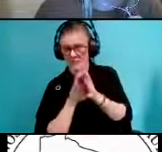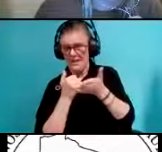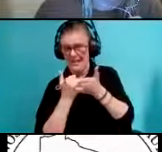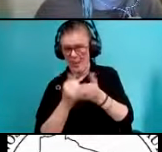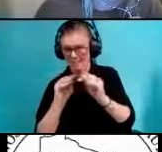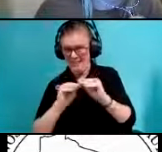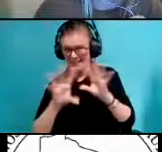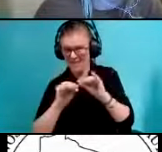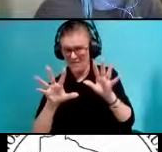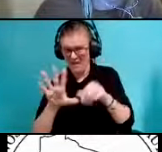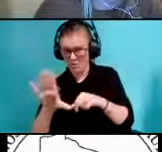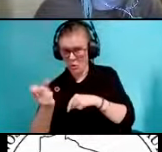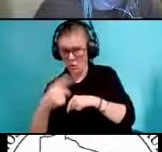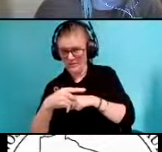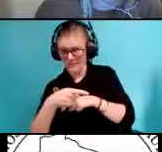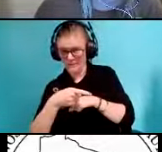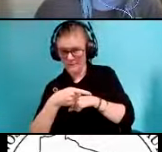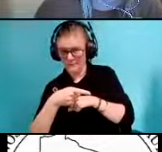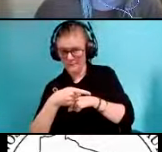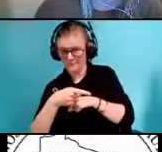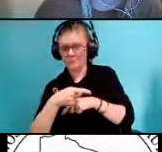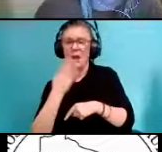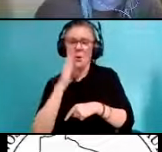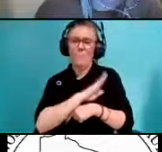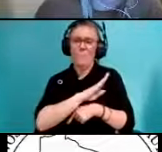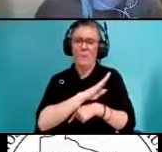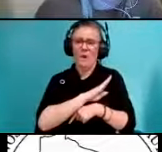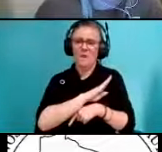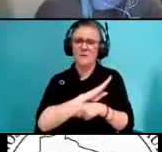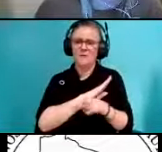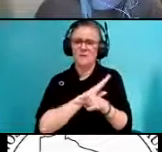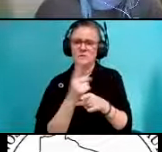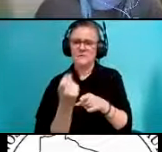explain what your next question there was. So Brian was asking about